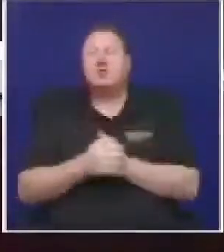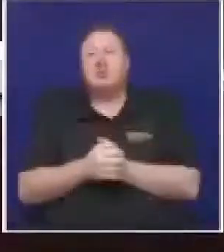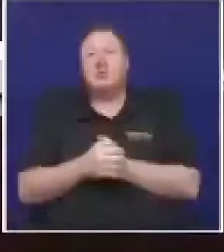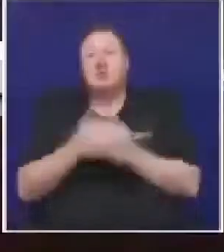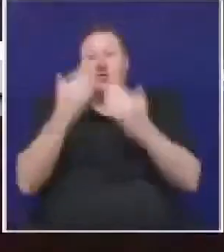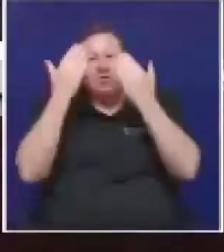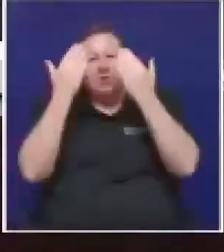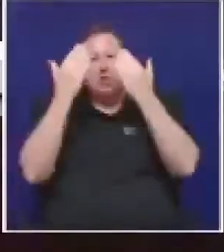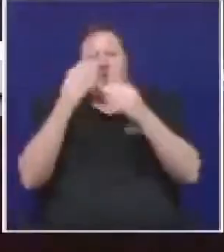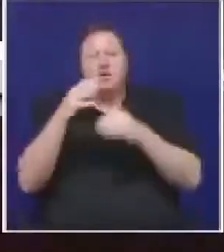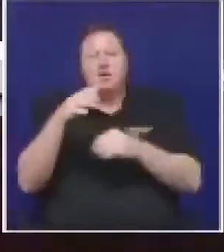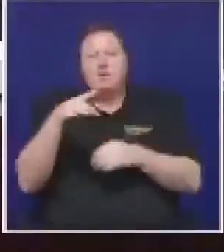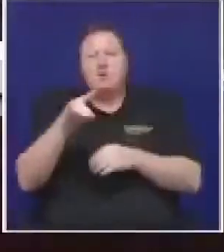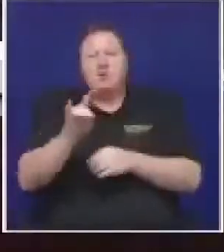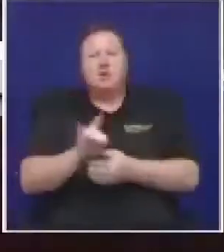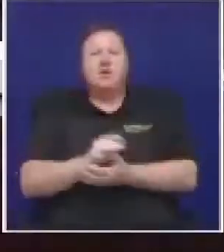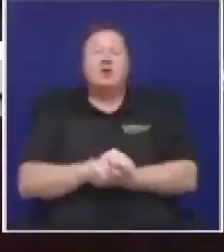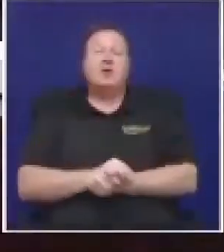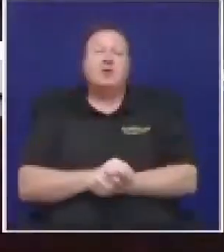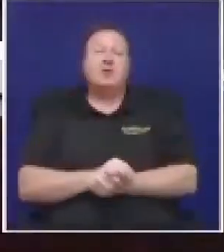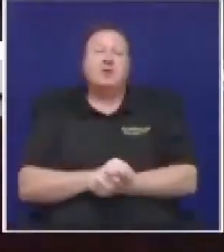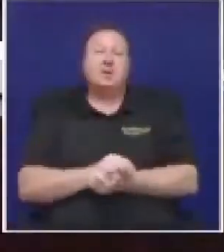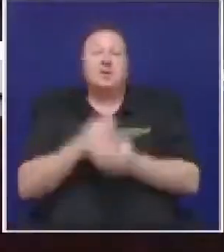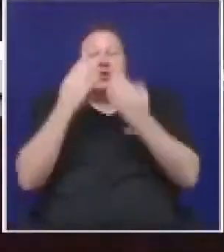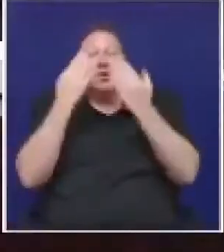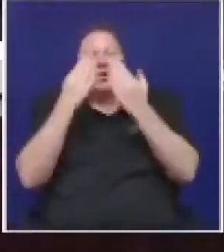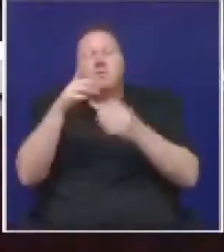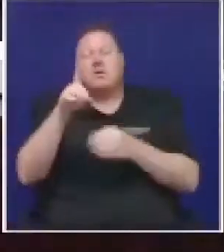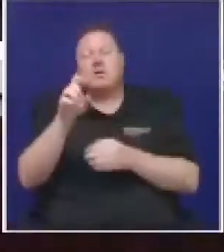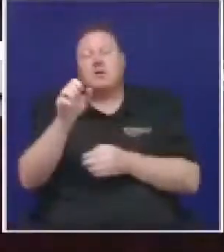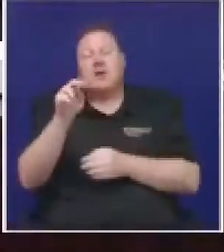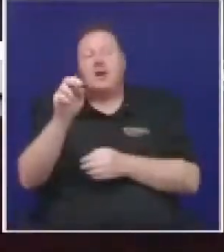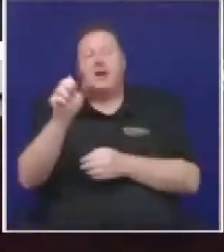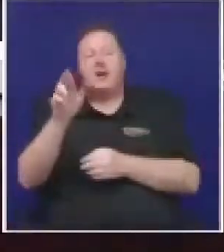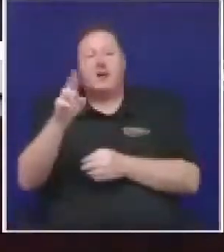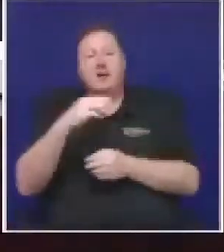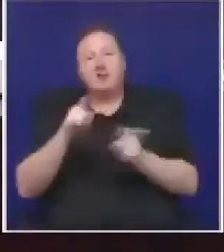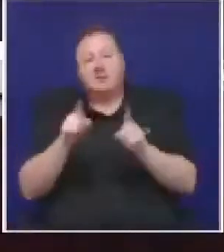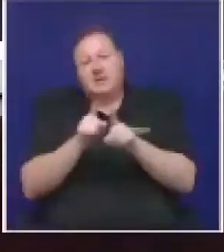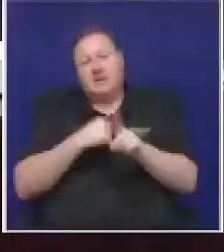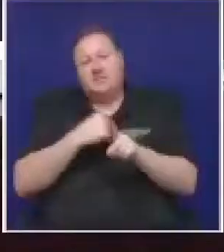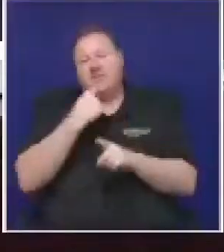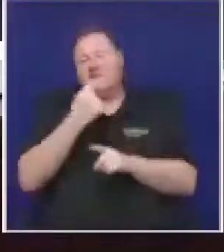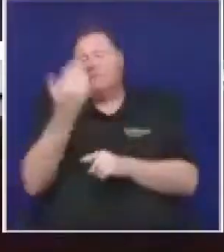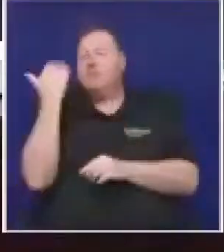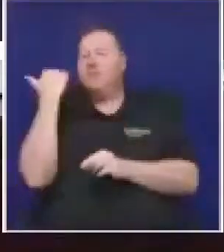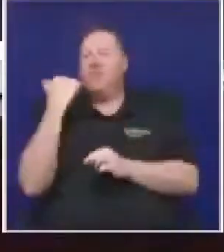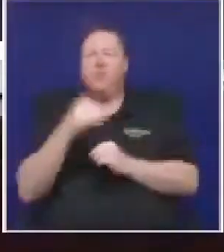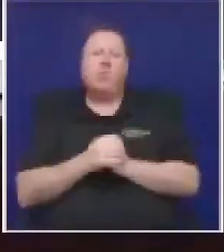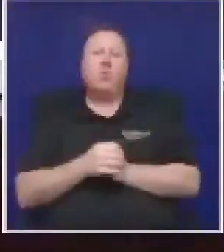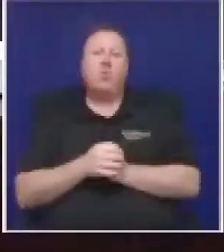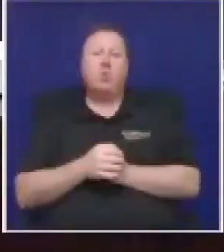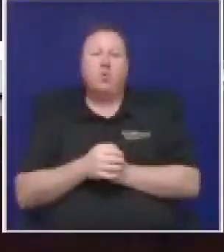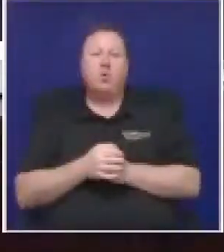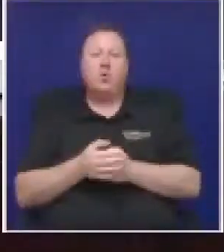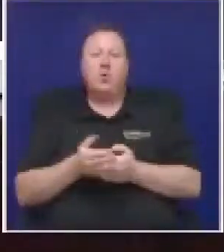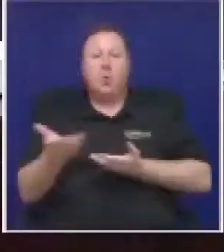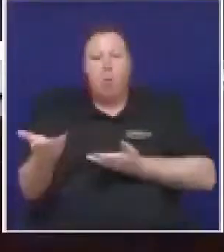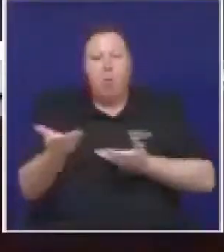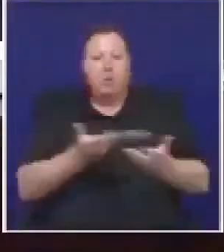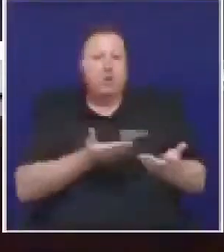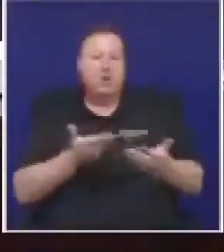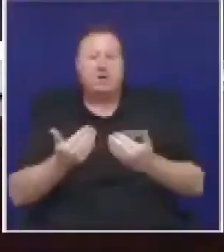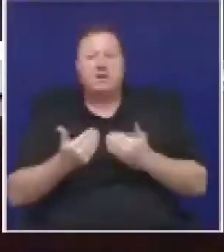Honorable Chairperson. Honorable Dinner, as I said earlier, that the coordinated